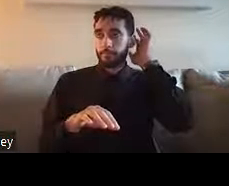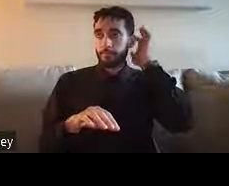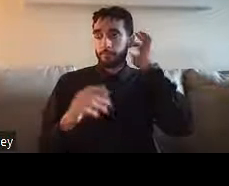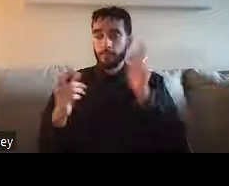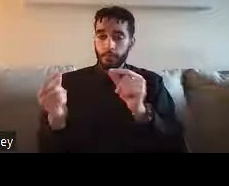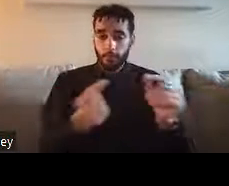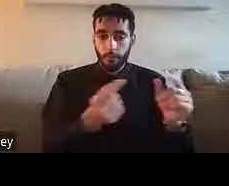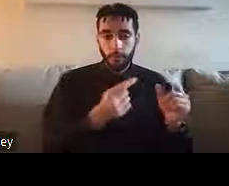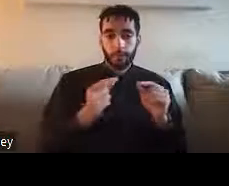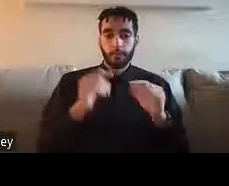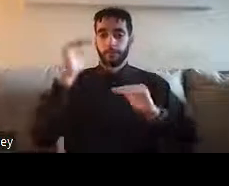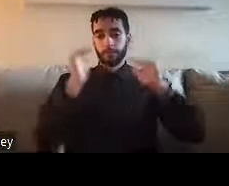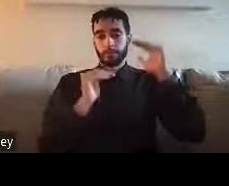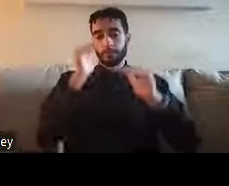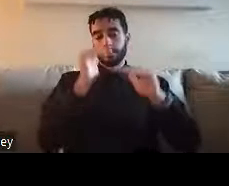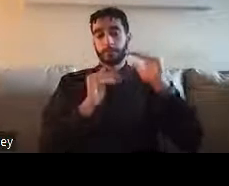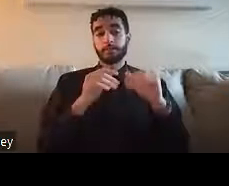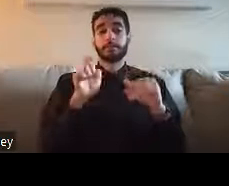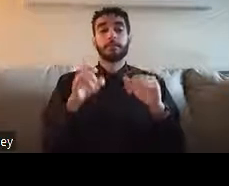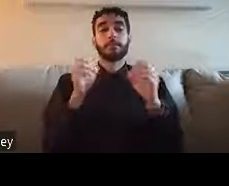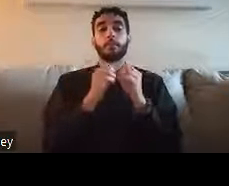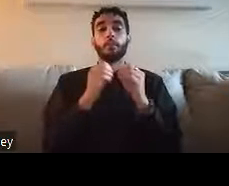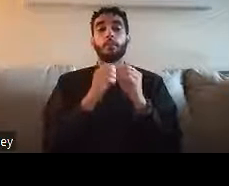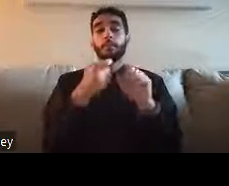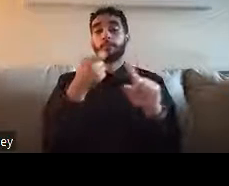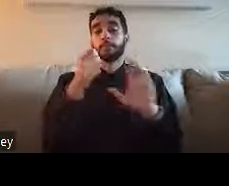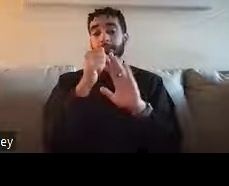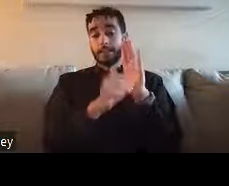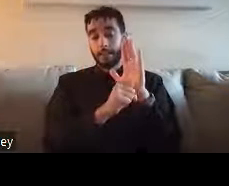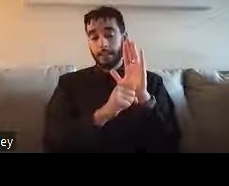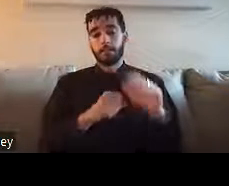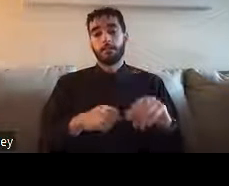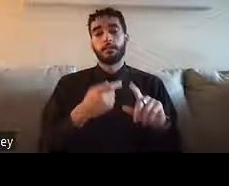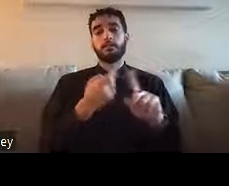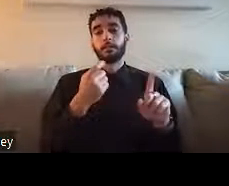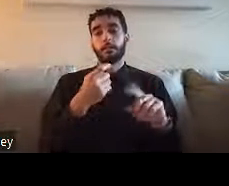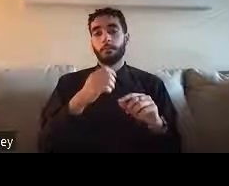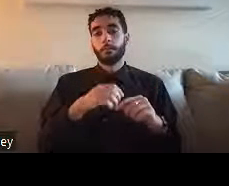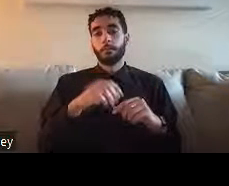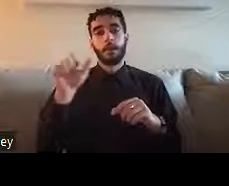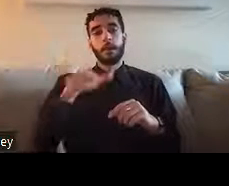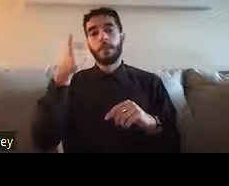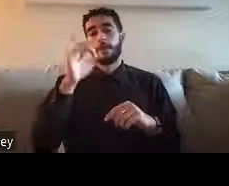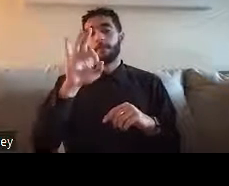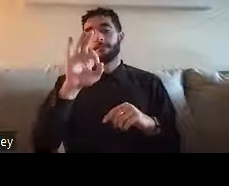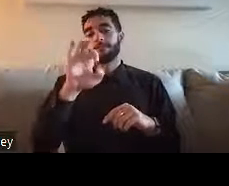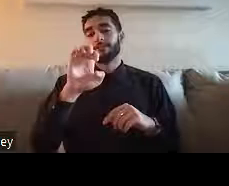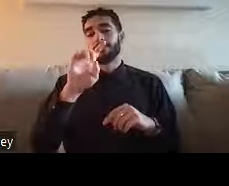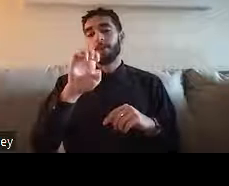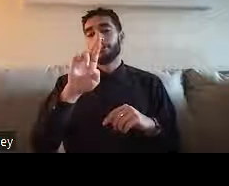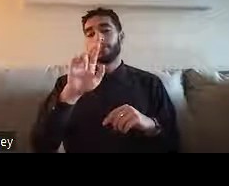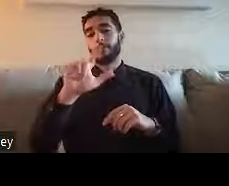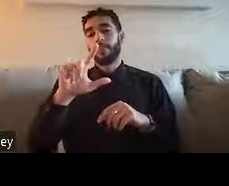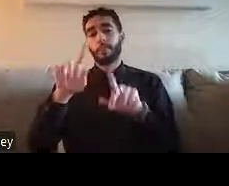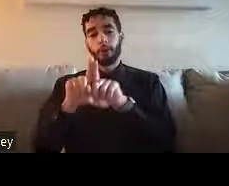and capacities. What more do we need from the state, from our federal partners, and how can we blend